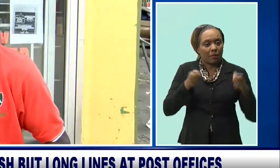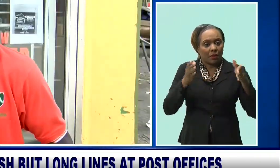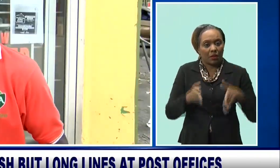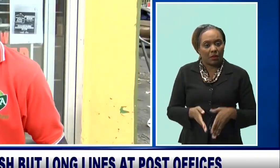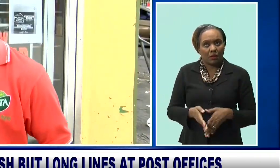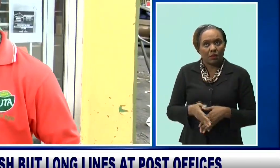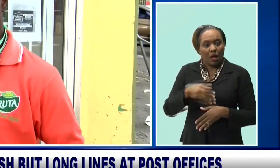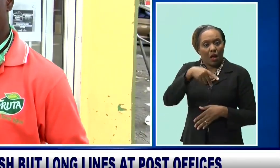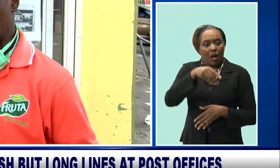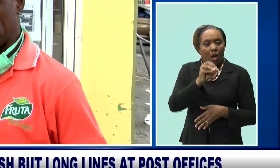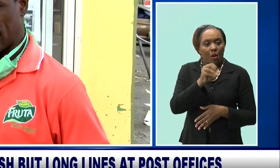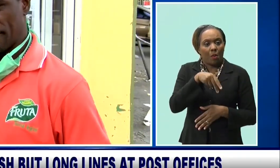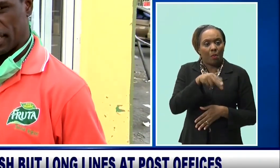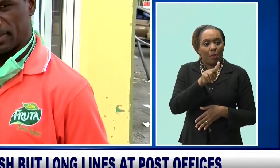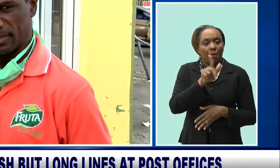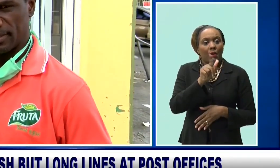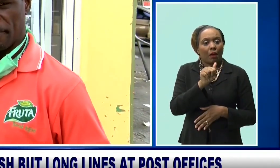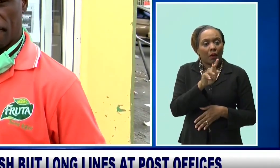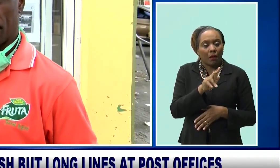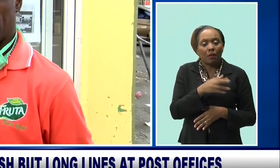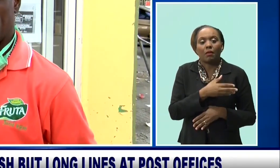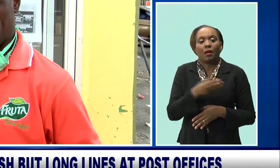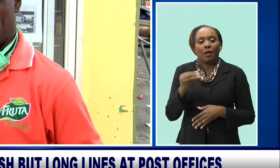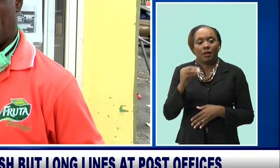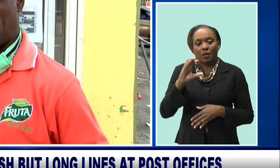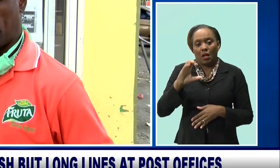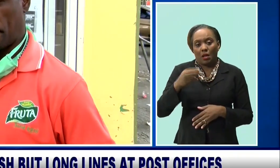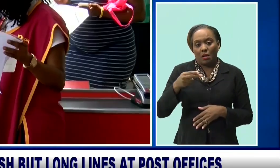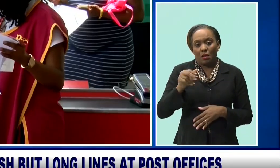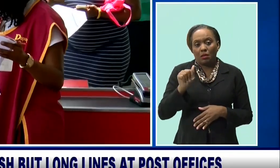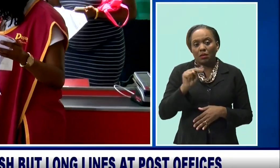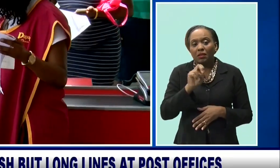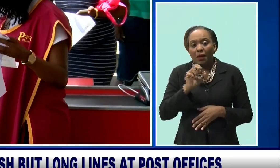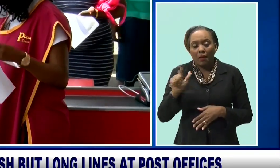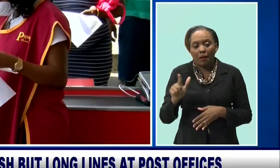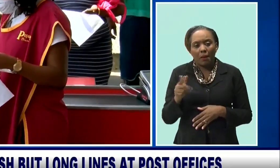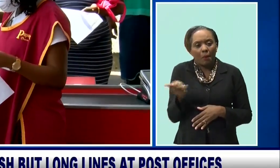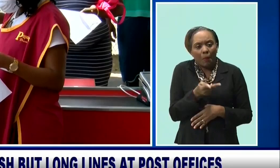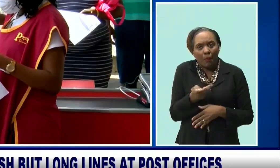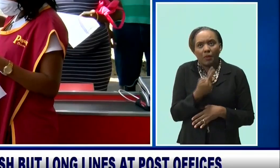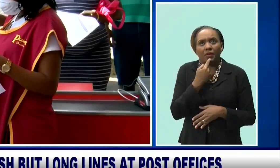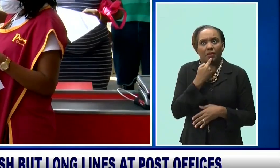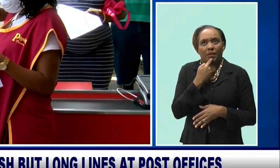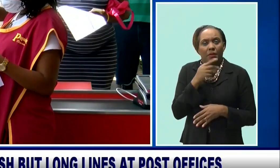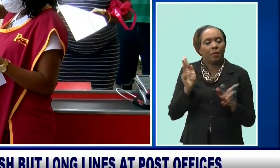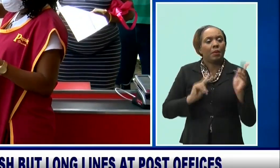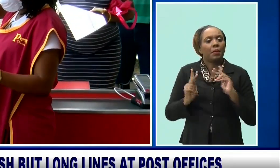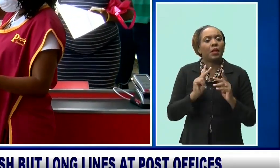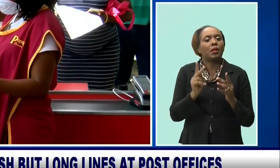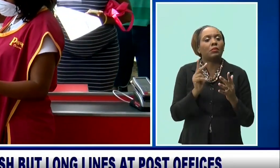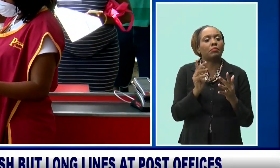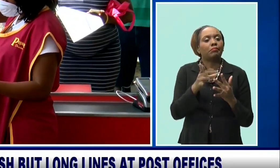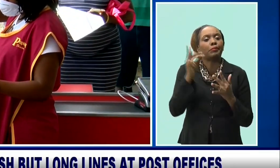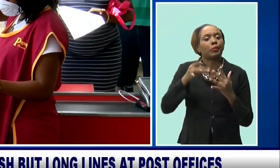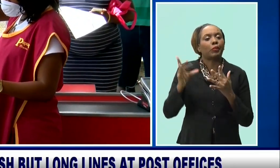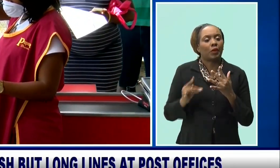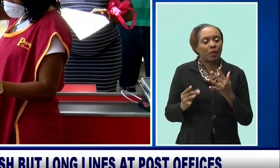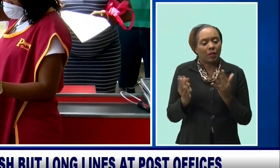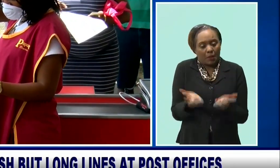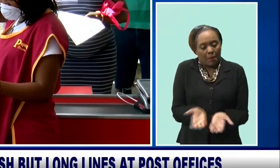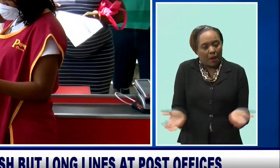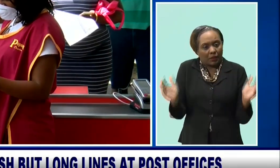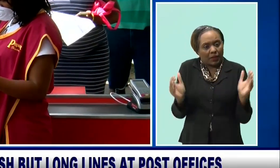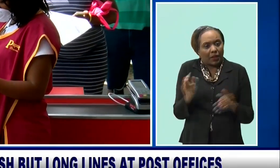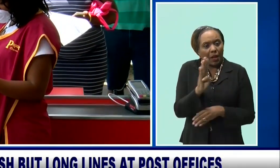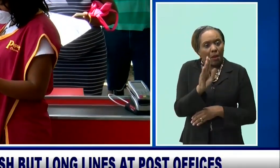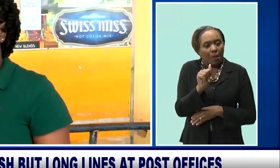Paris, and store manager at Chanel Black Rock, Mark Jordan, both say shoppers have been selecting the prepackaged grocery bags or